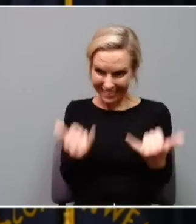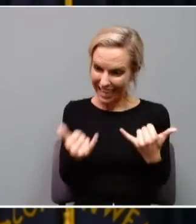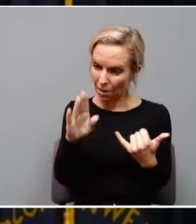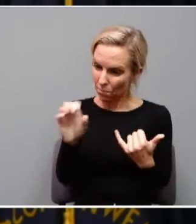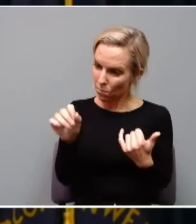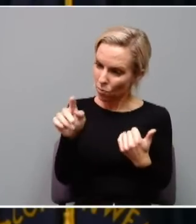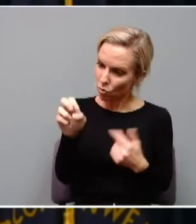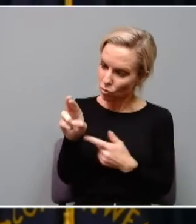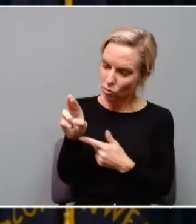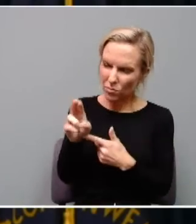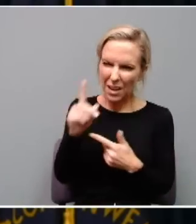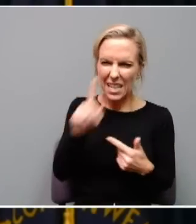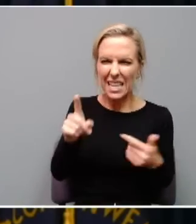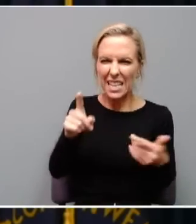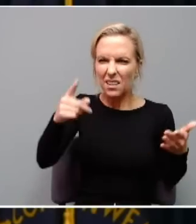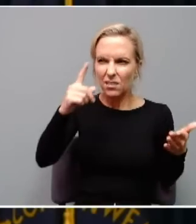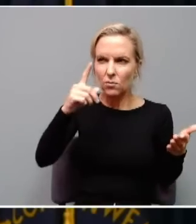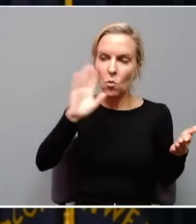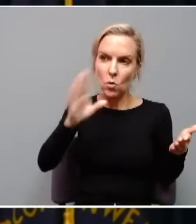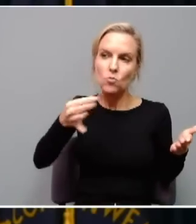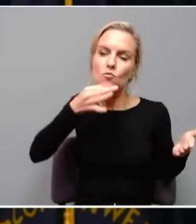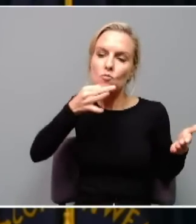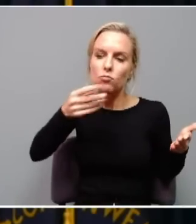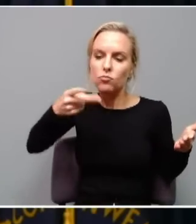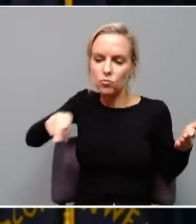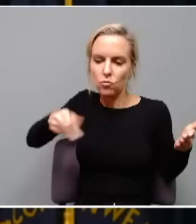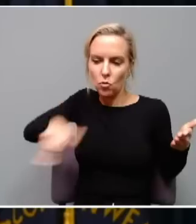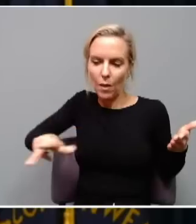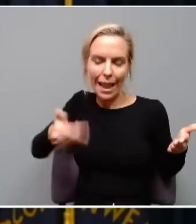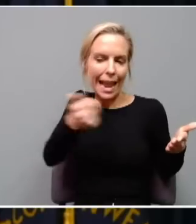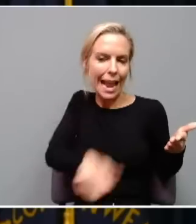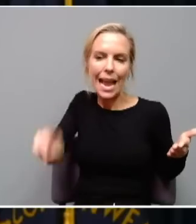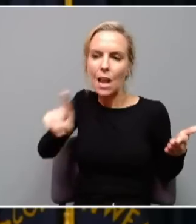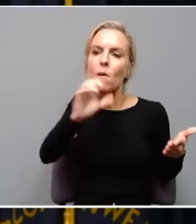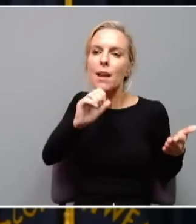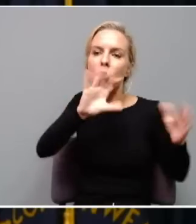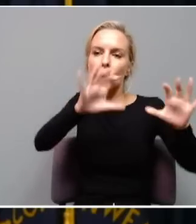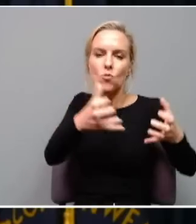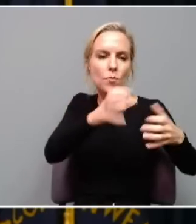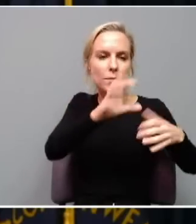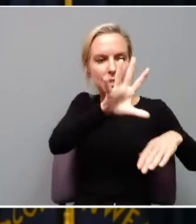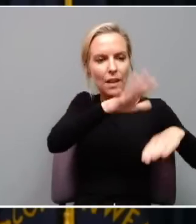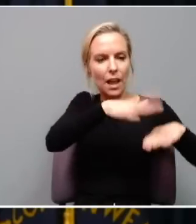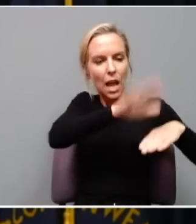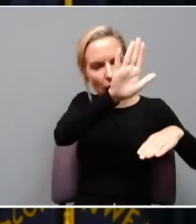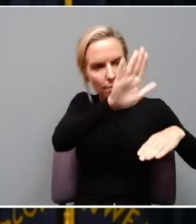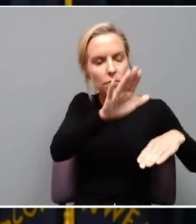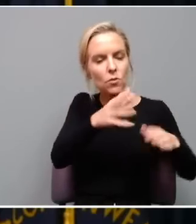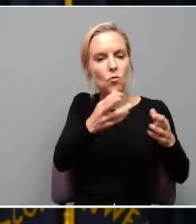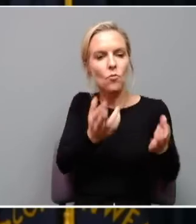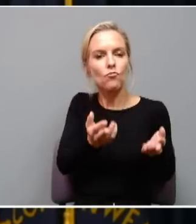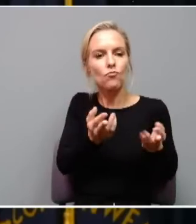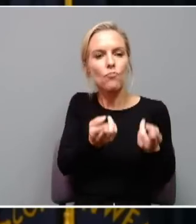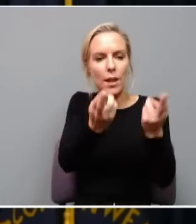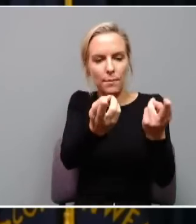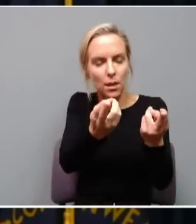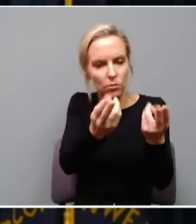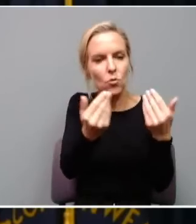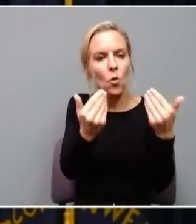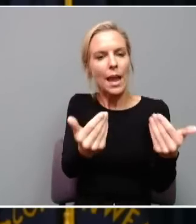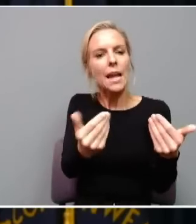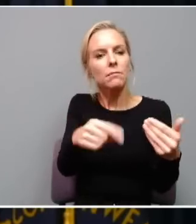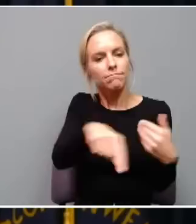think in the next couple of weeks, everybody 65 and up is going to be recommended to get a third shot